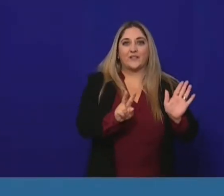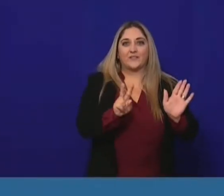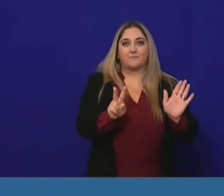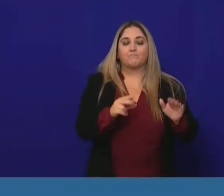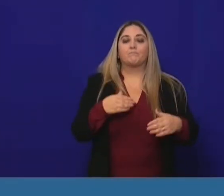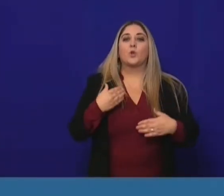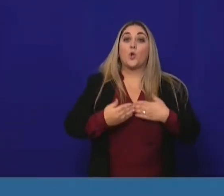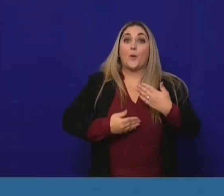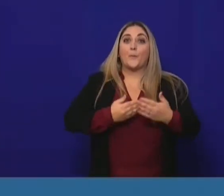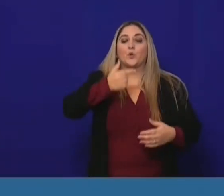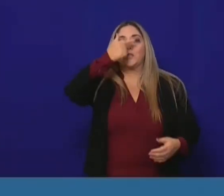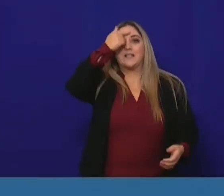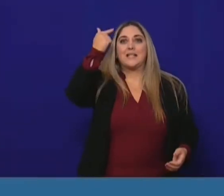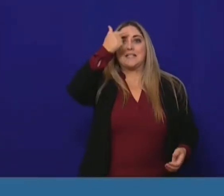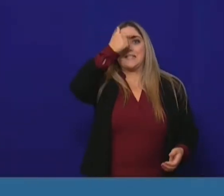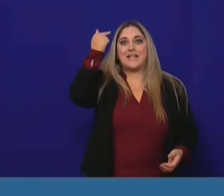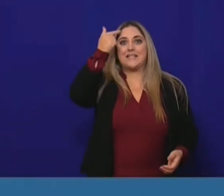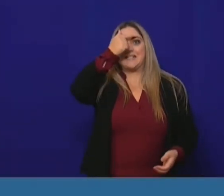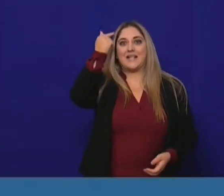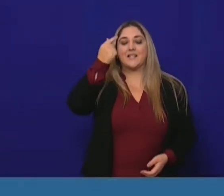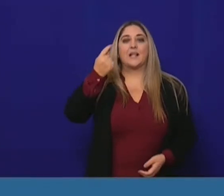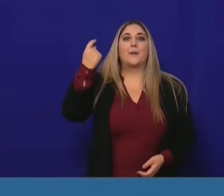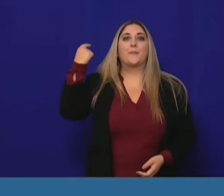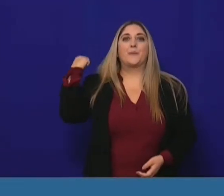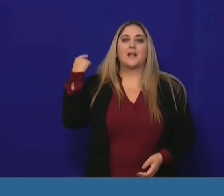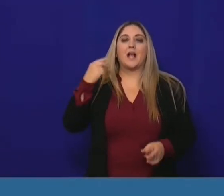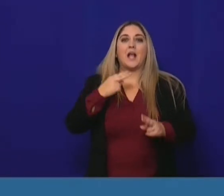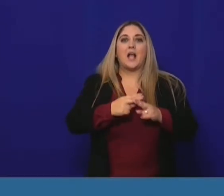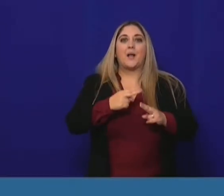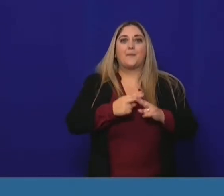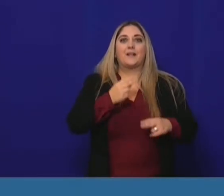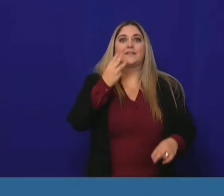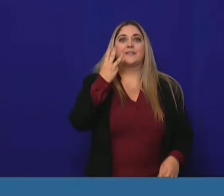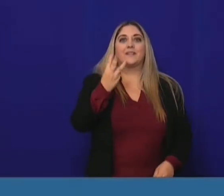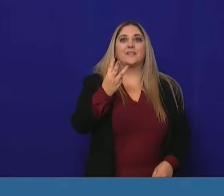Fajna din bil-testjar tagħna propju l-bira għamilna